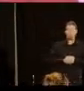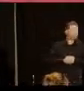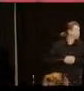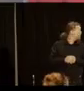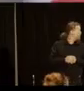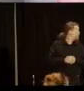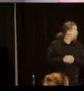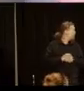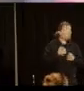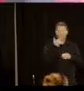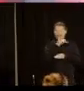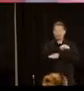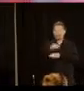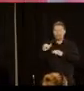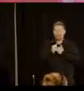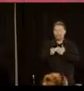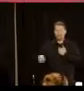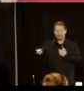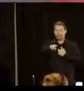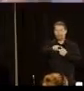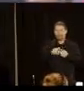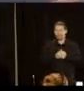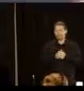Well, good evening. How's everyone doing?